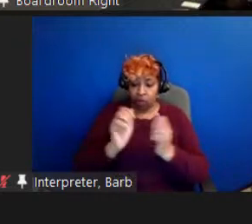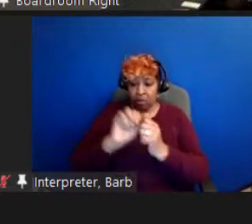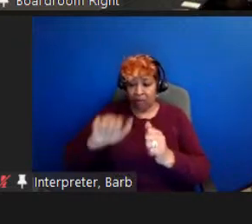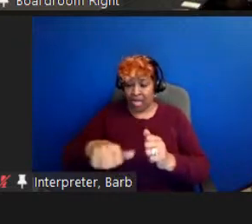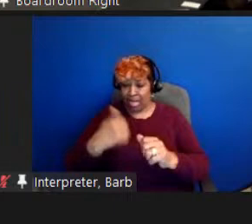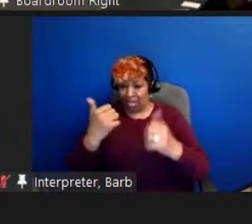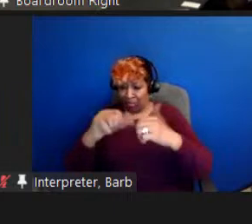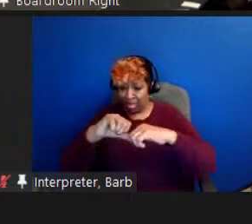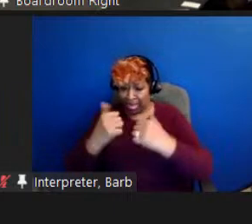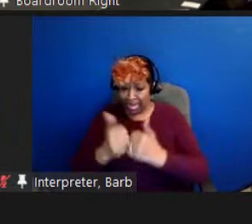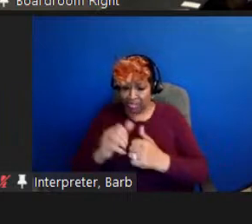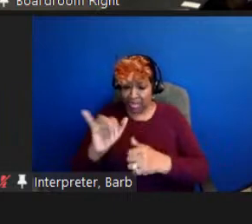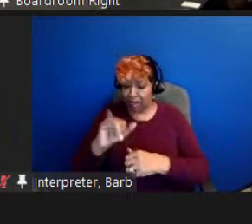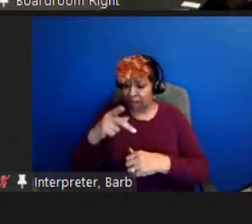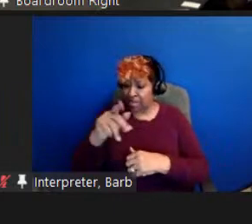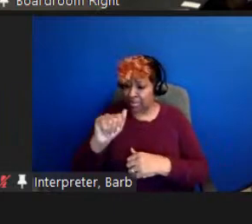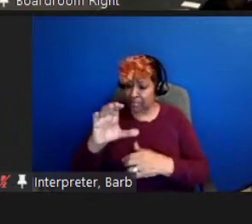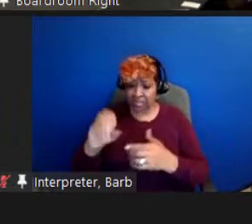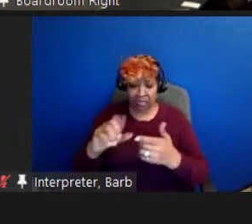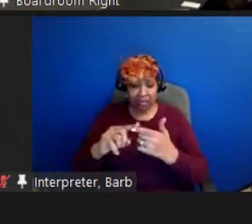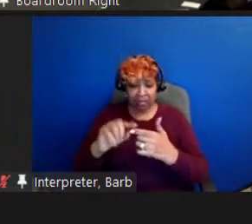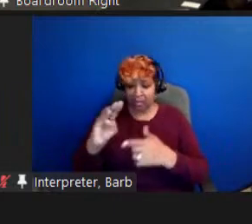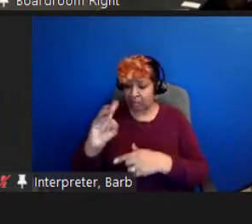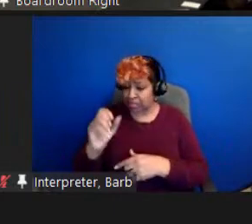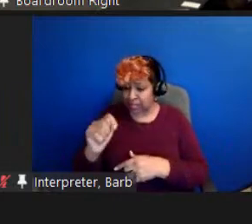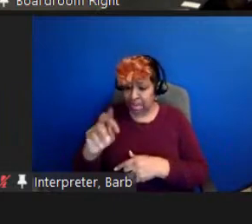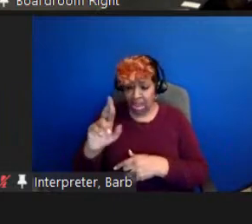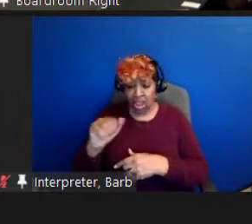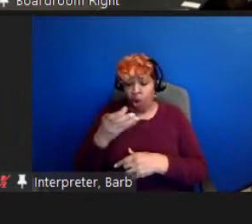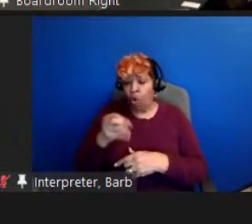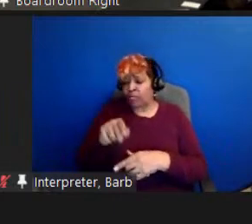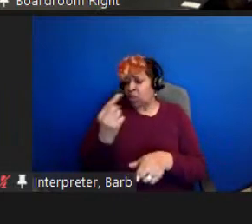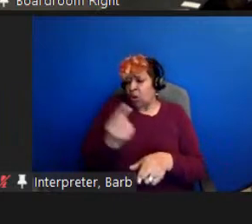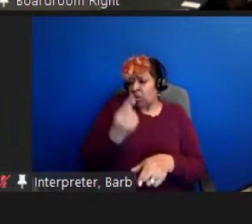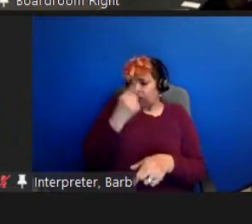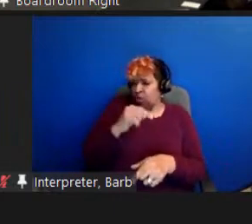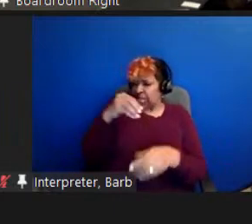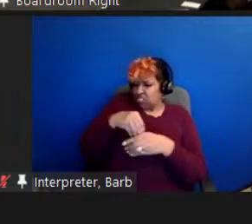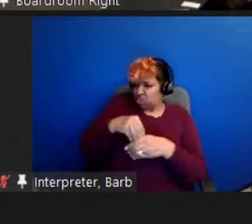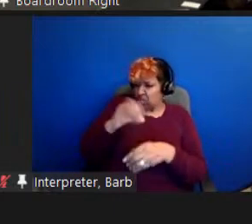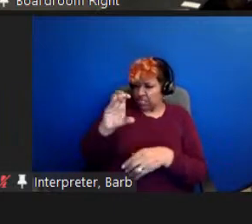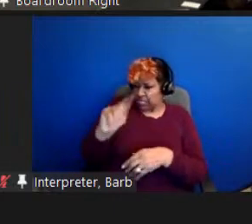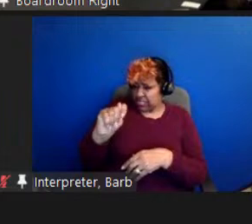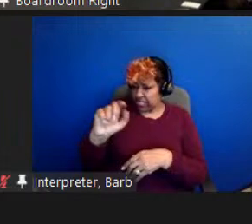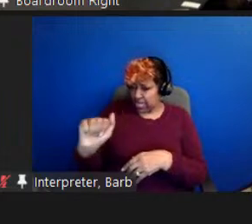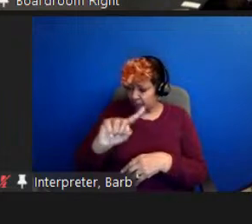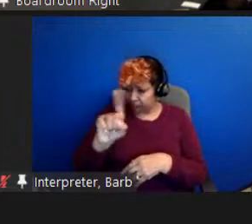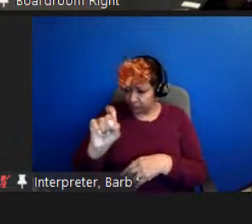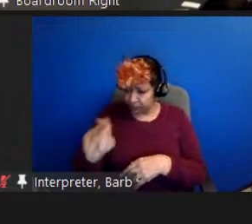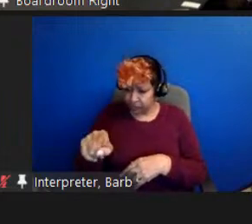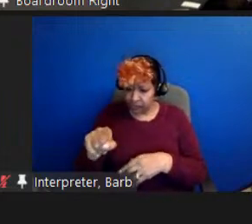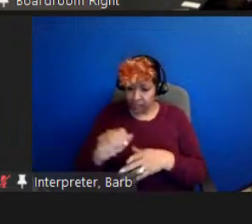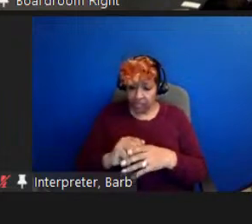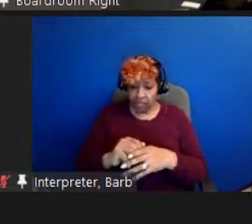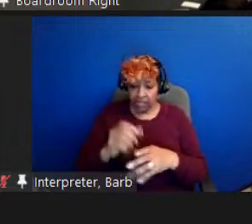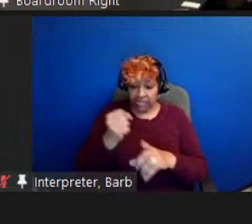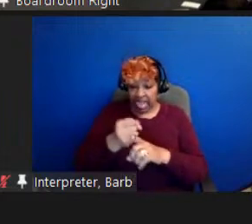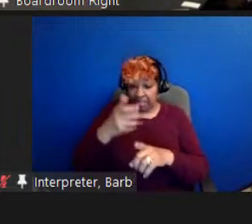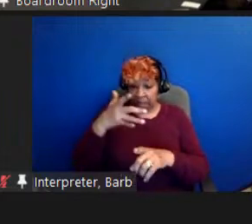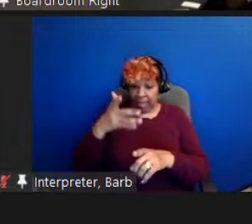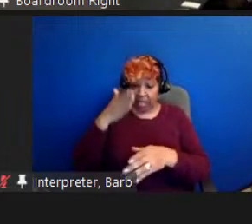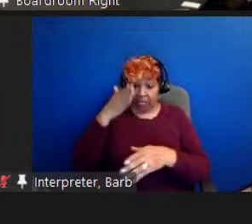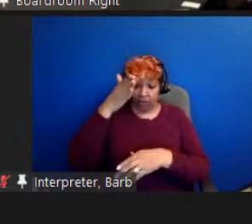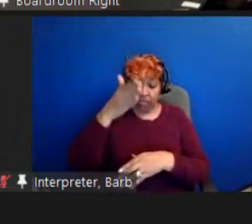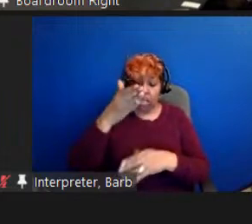umbrella, PACE, Metra? Is this solely for internal CTA or other plans to maybe expand in the future? Right now, this is